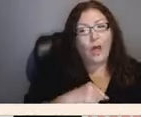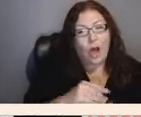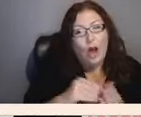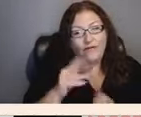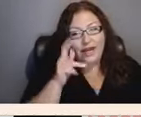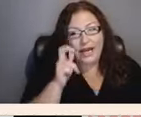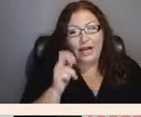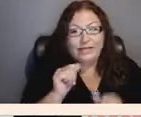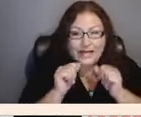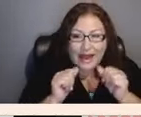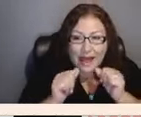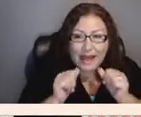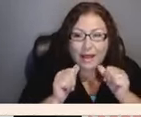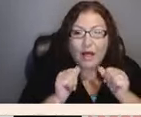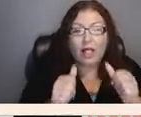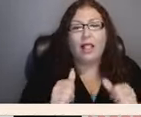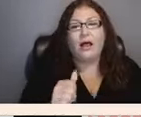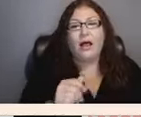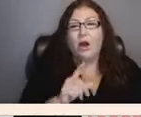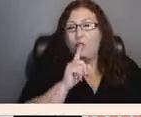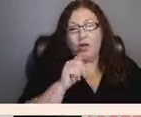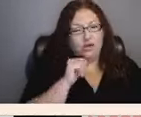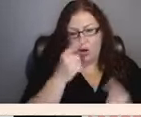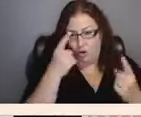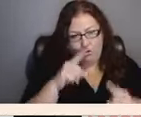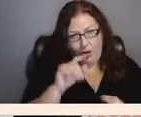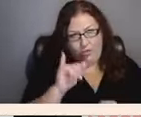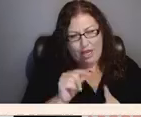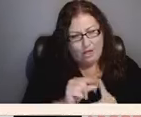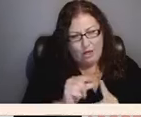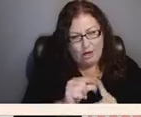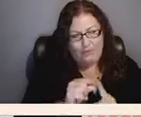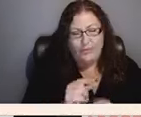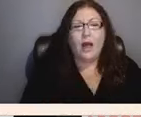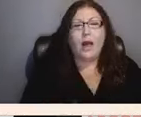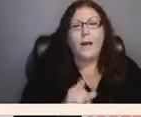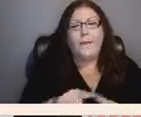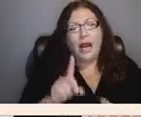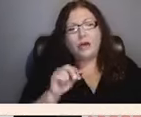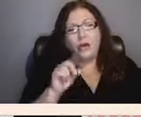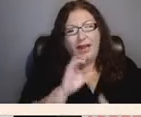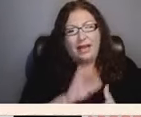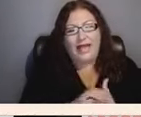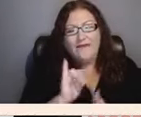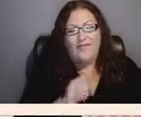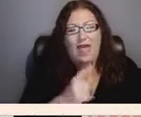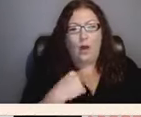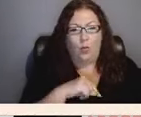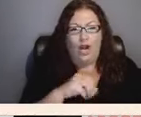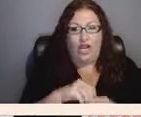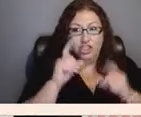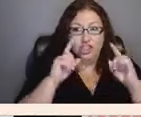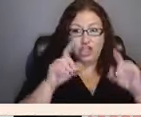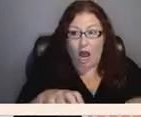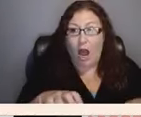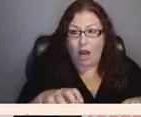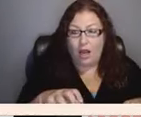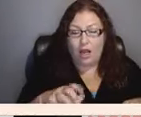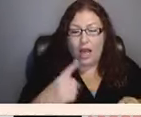I really don't agree with that term. I do believe, though, that we are in shock. Our body